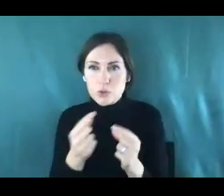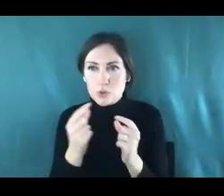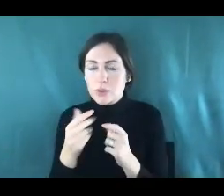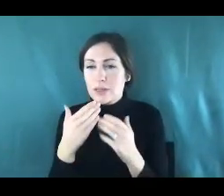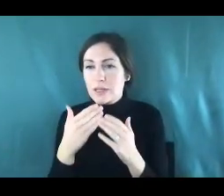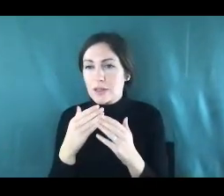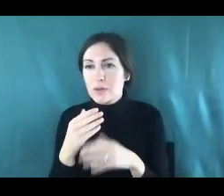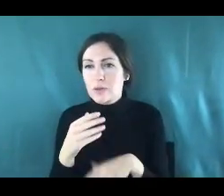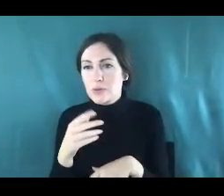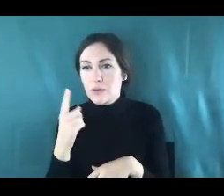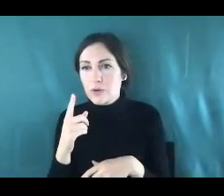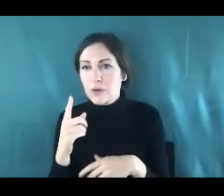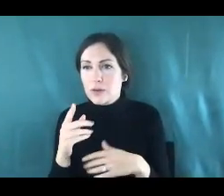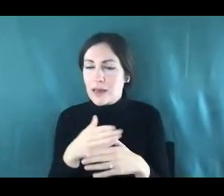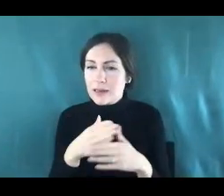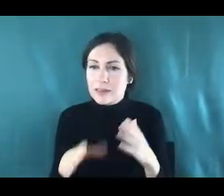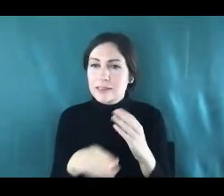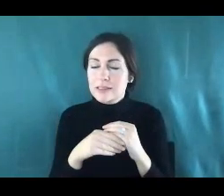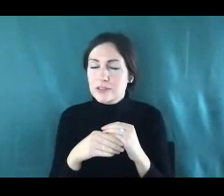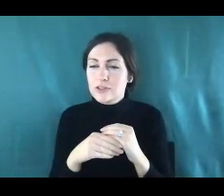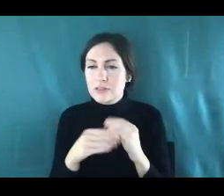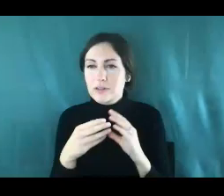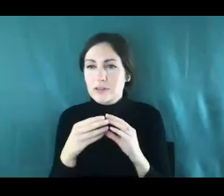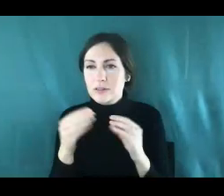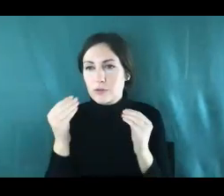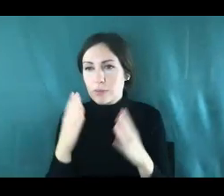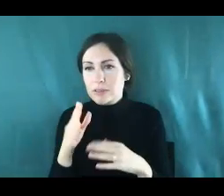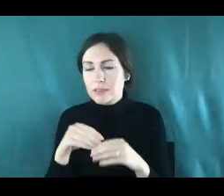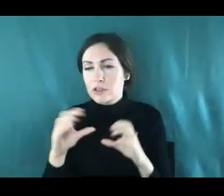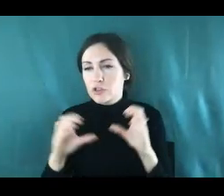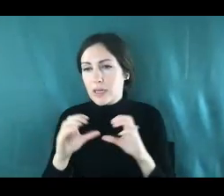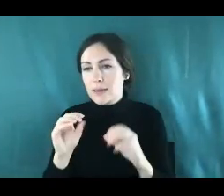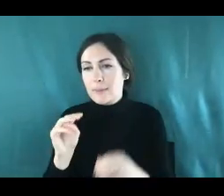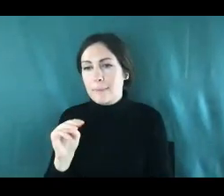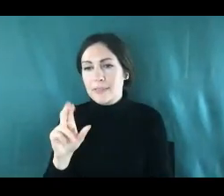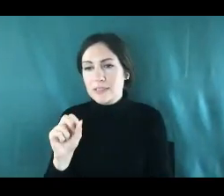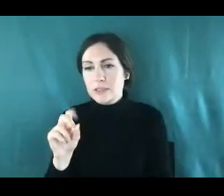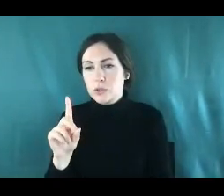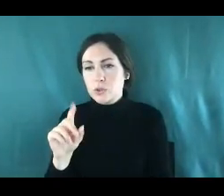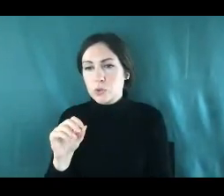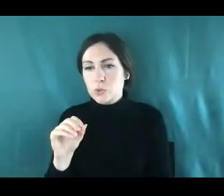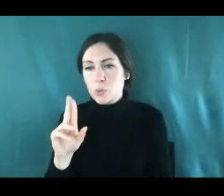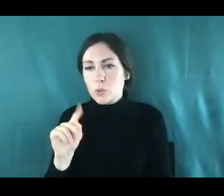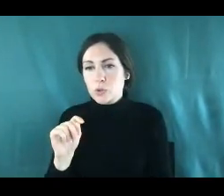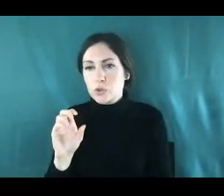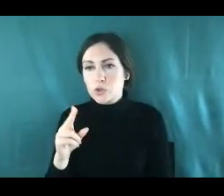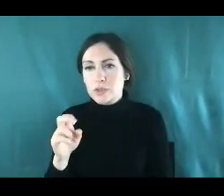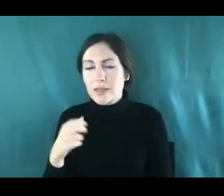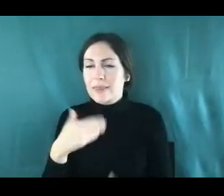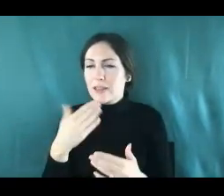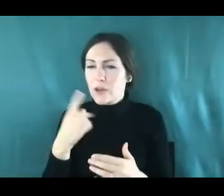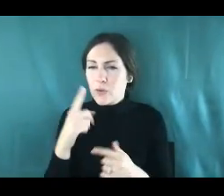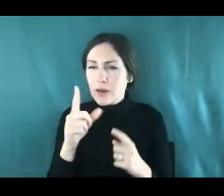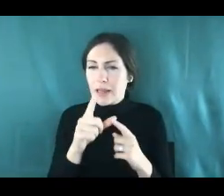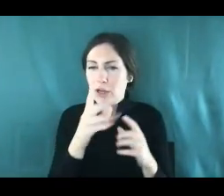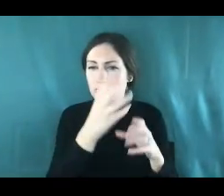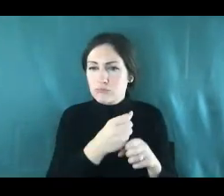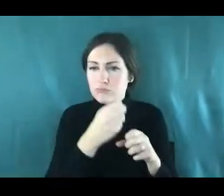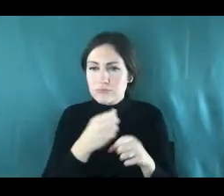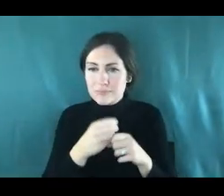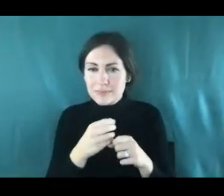for sharing additional information there in the chat. And thank you again for the acronym list too. I know that that's something that can